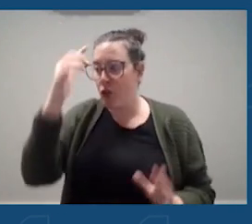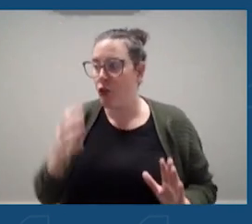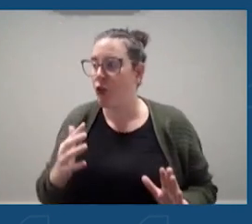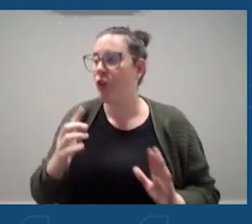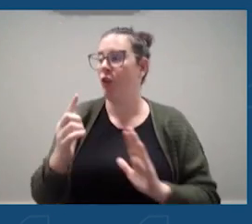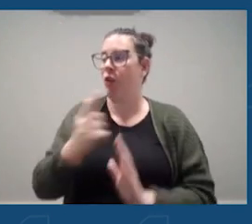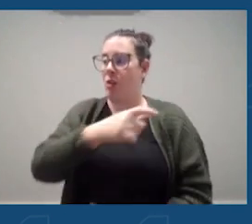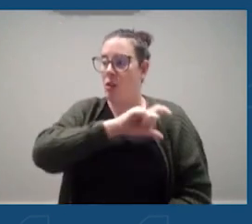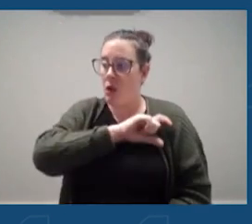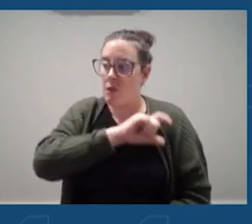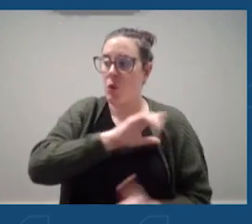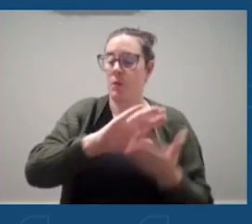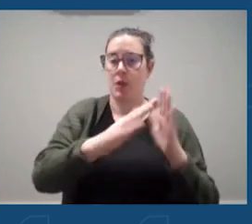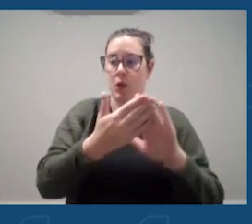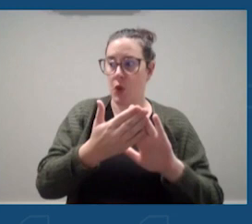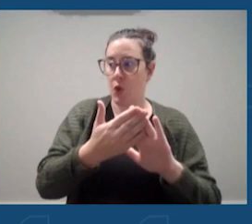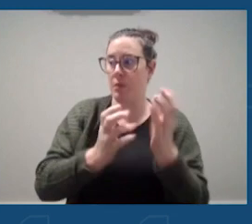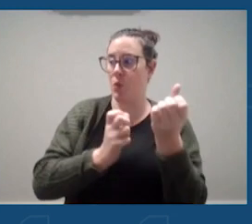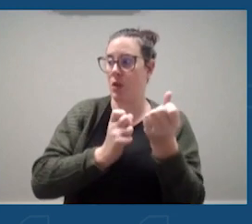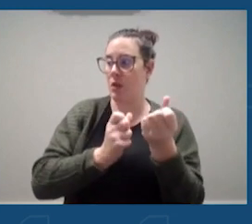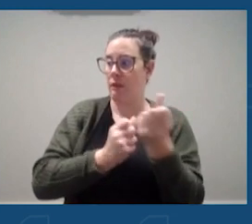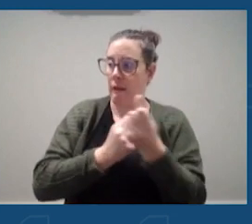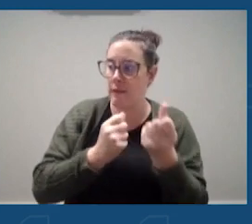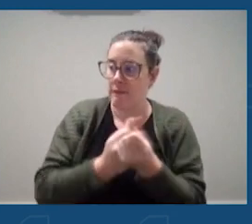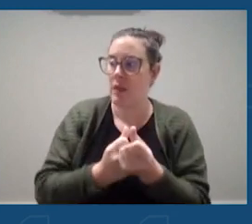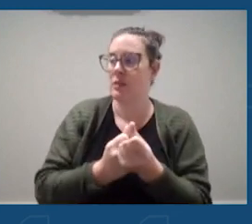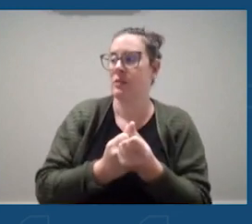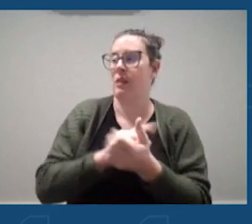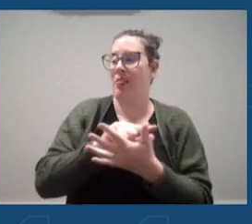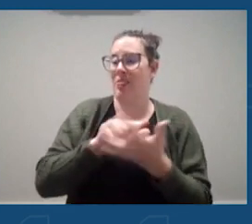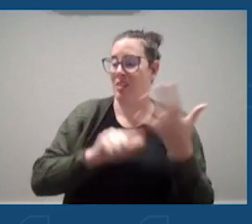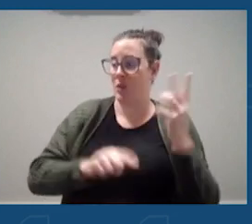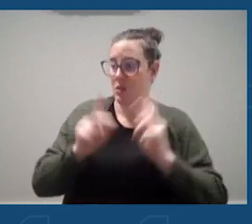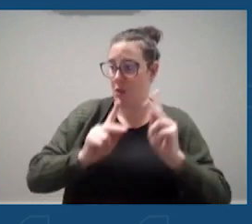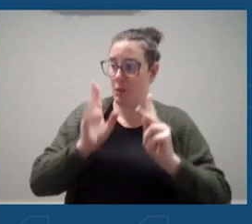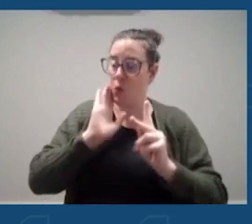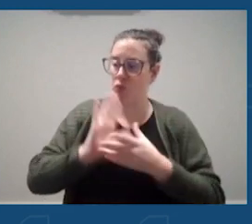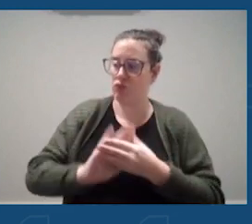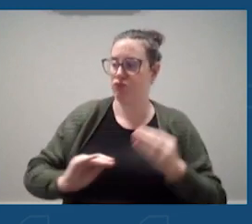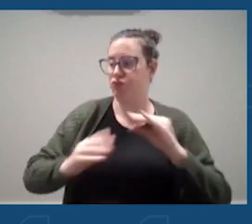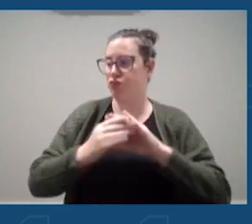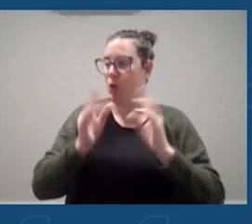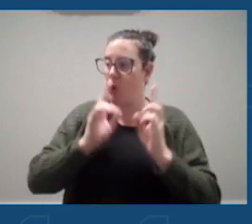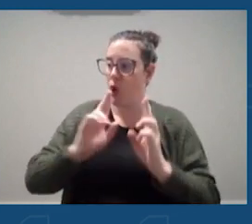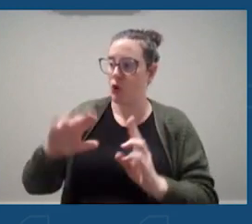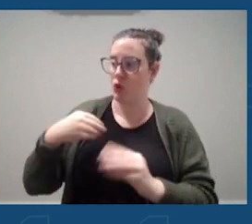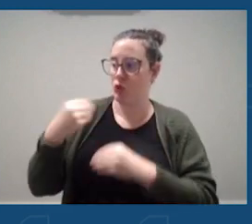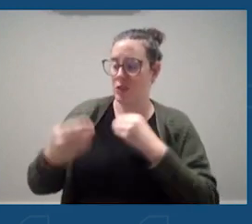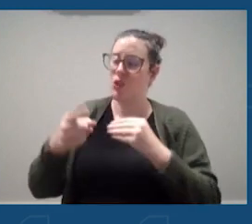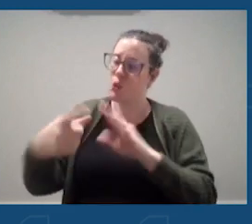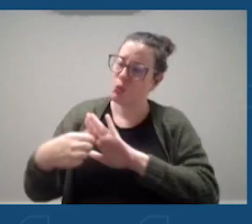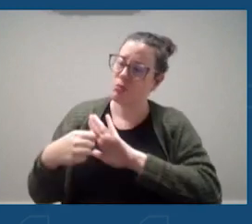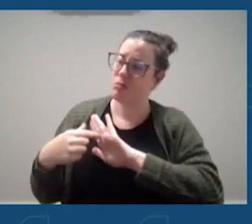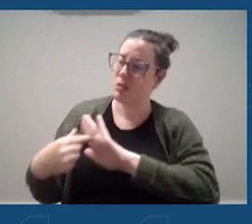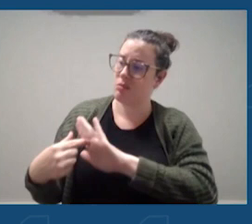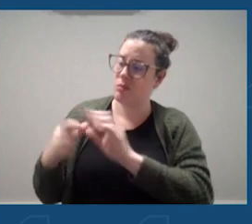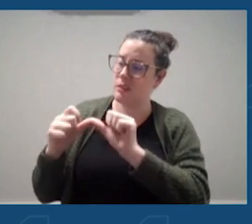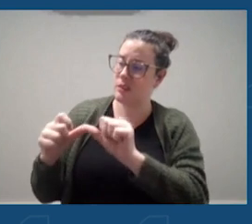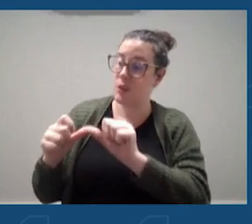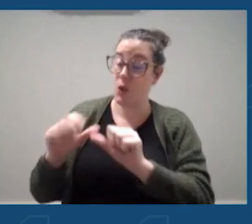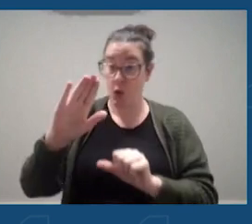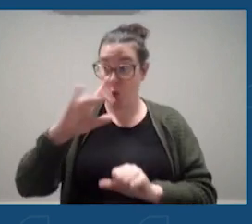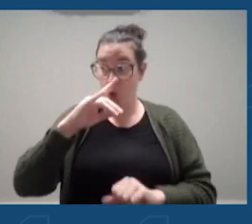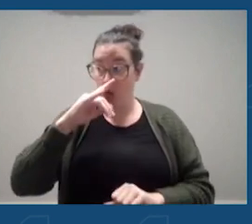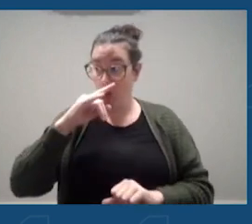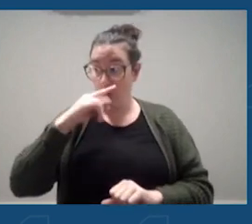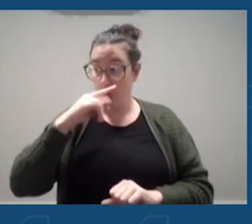community activists who tell the stories and honor the traditions. You continue to do that so someday your children will understand